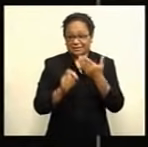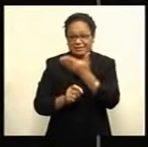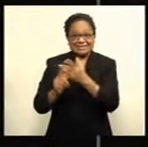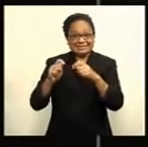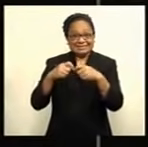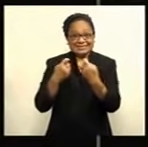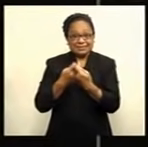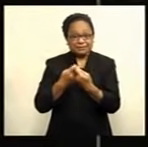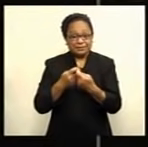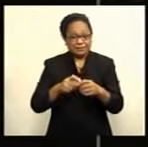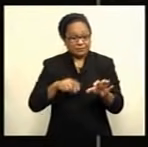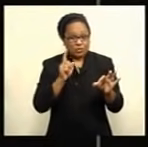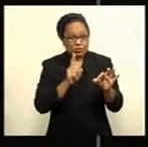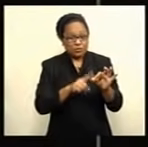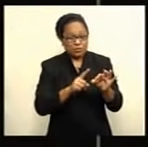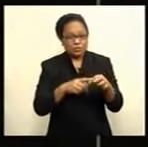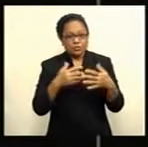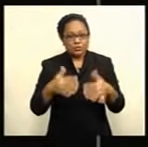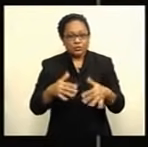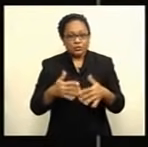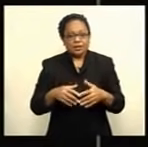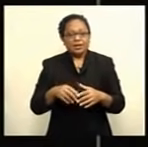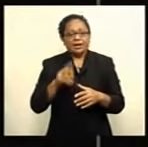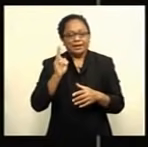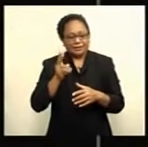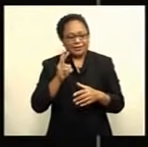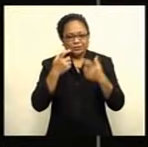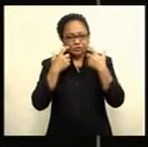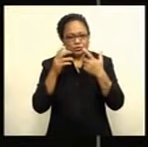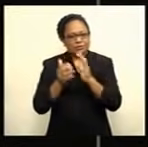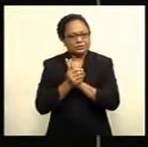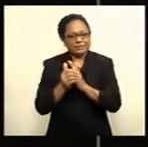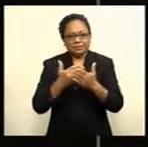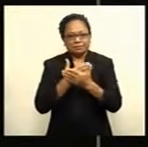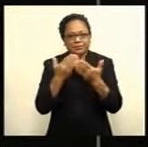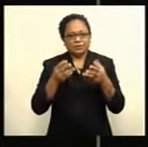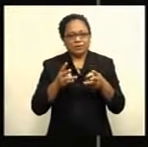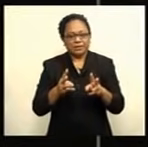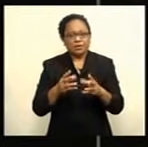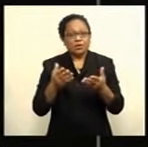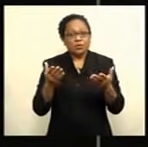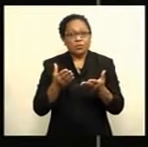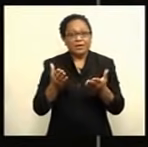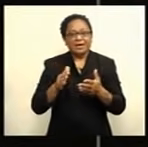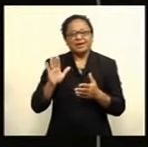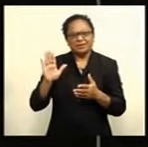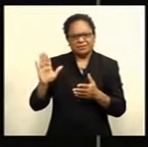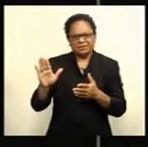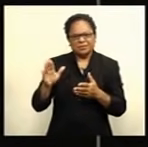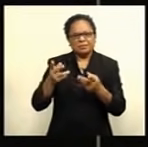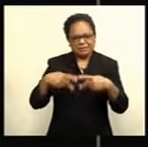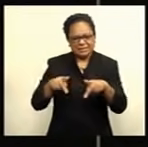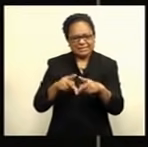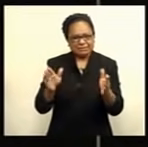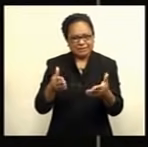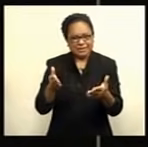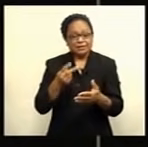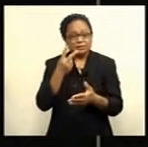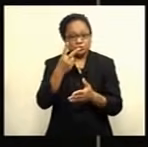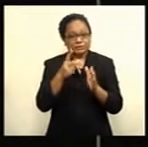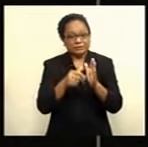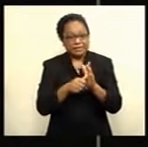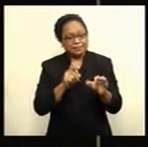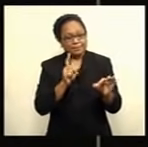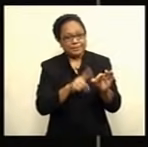Romelu Lukaku reintroduced himself in a big way at Stamford Bridge after netting a double in